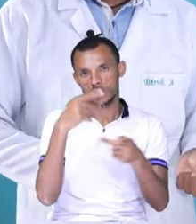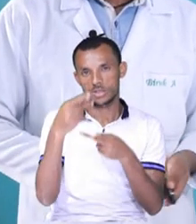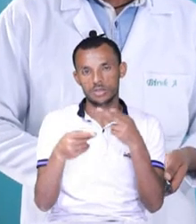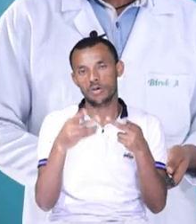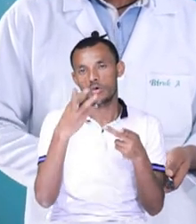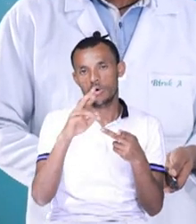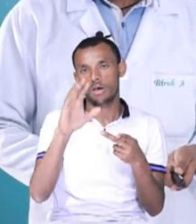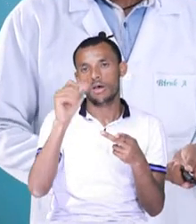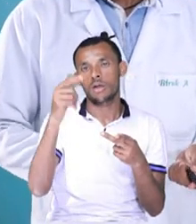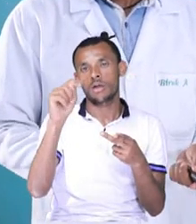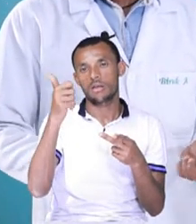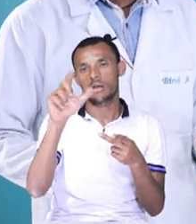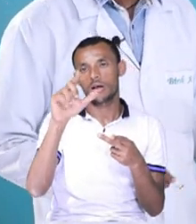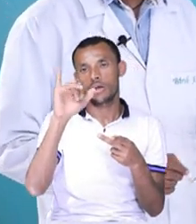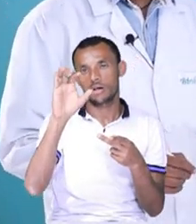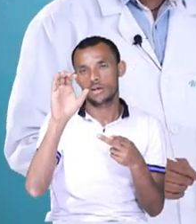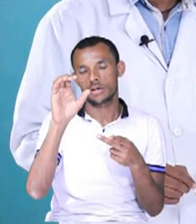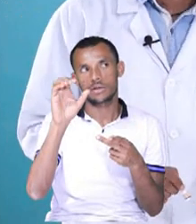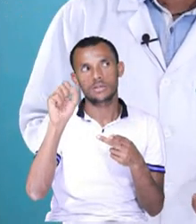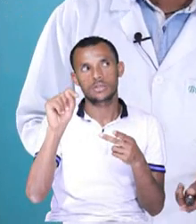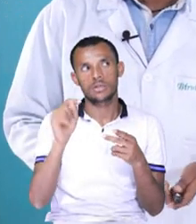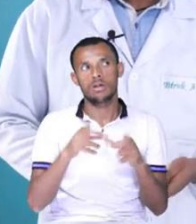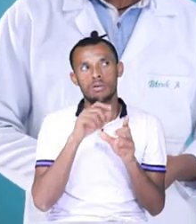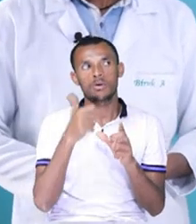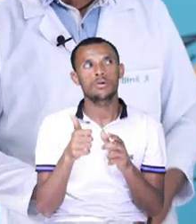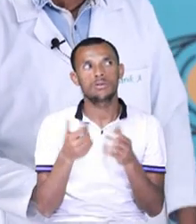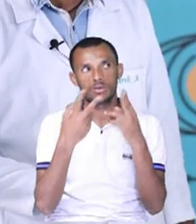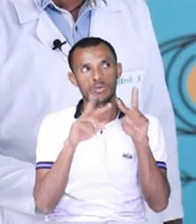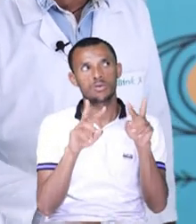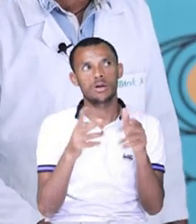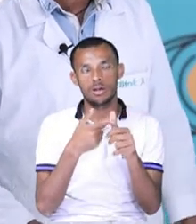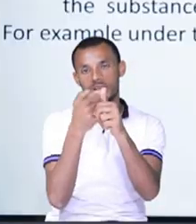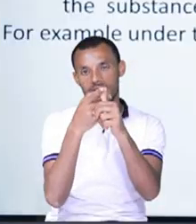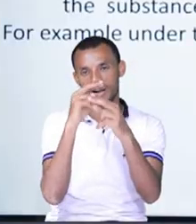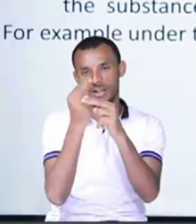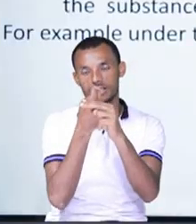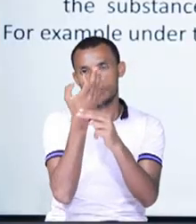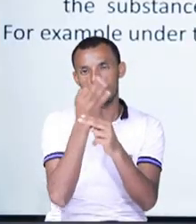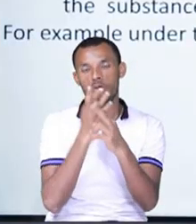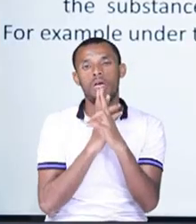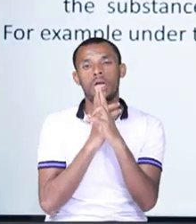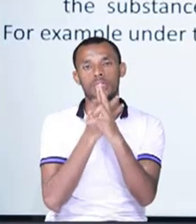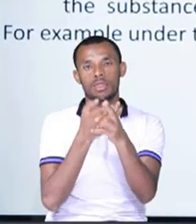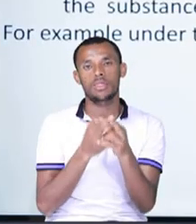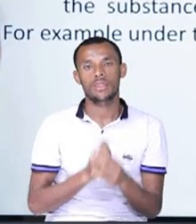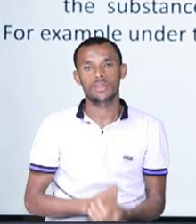You know catalyst. Look, the first one. The rates of the nature of the